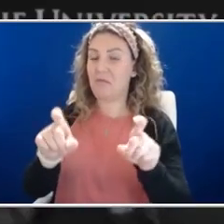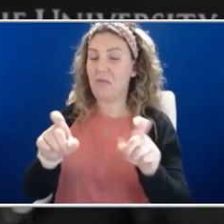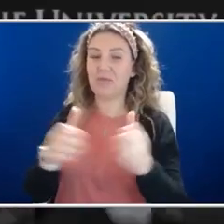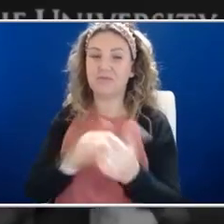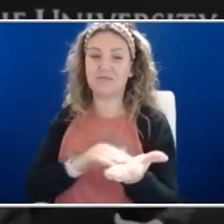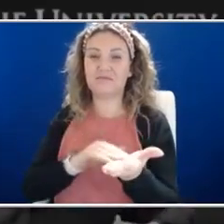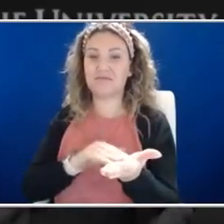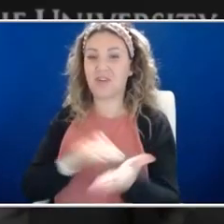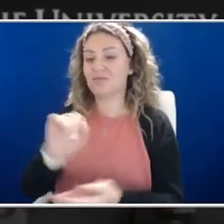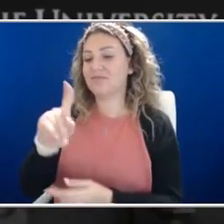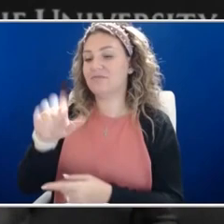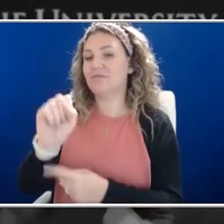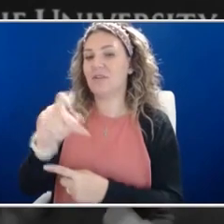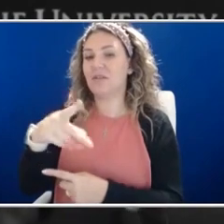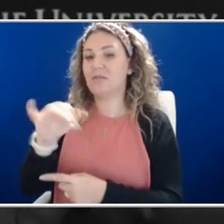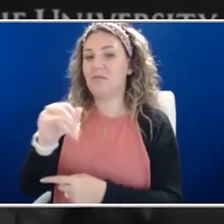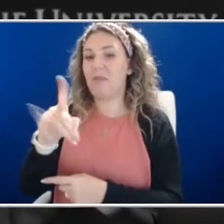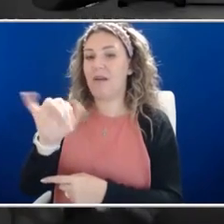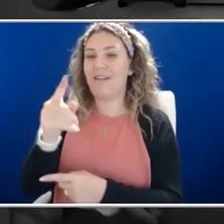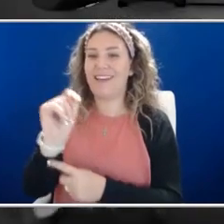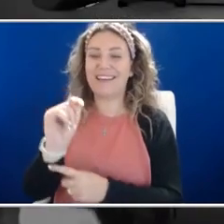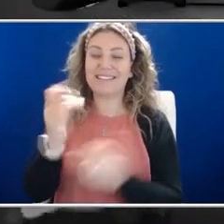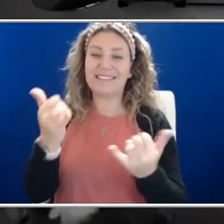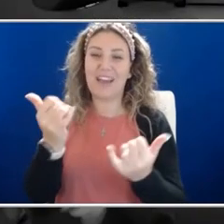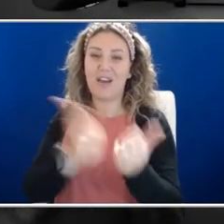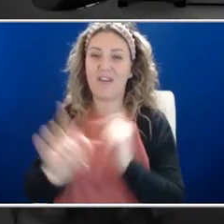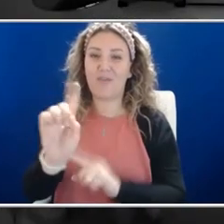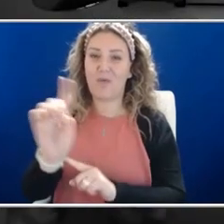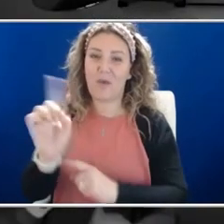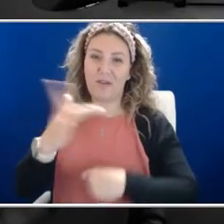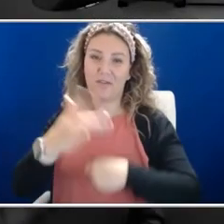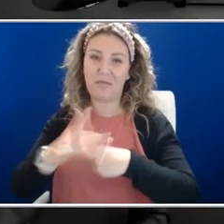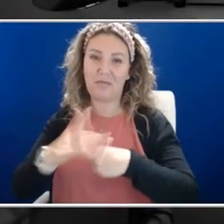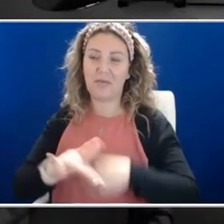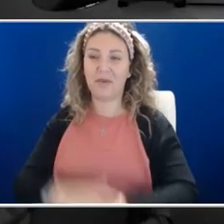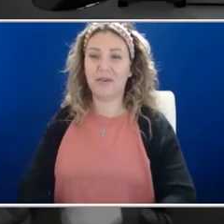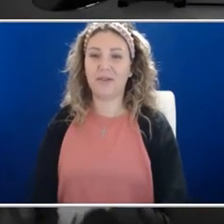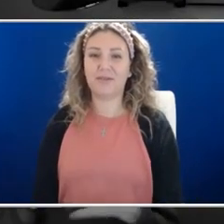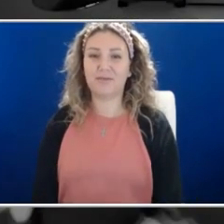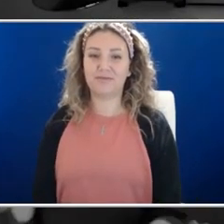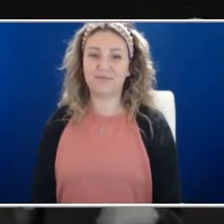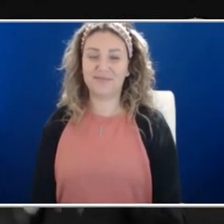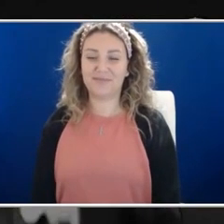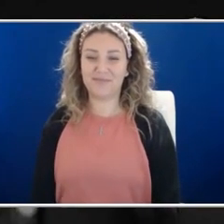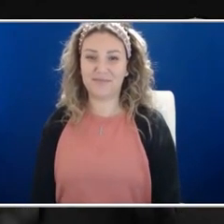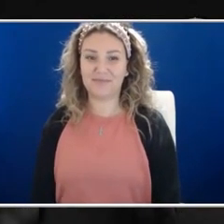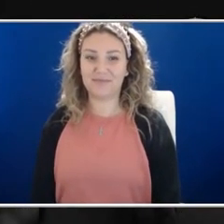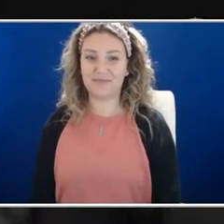podcast. Now everywhere podcasts are available.